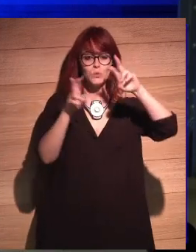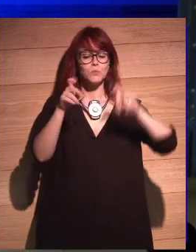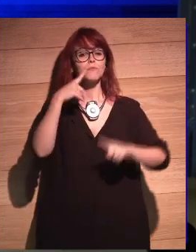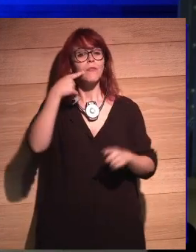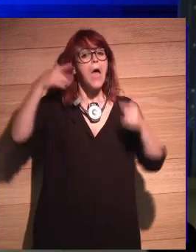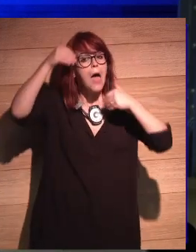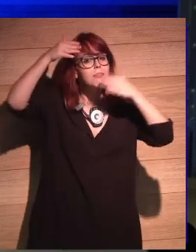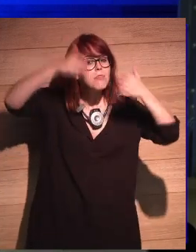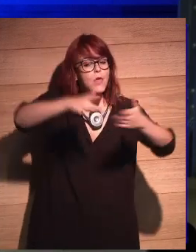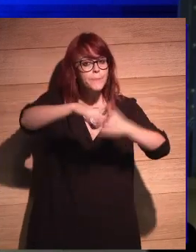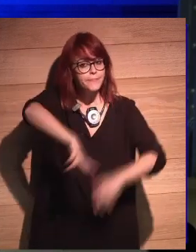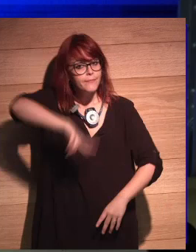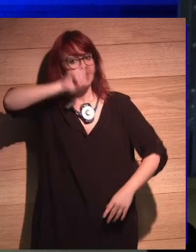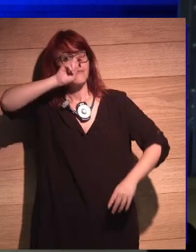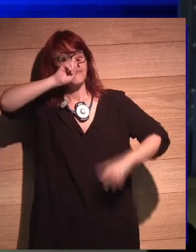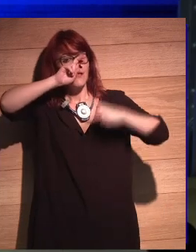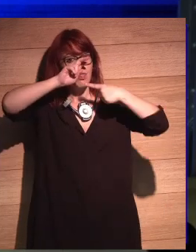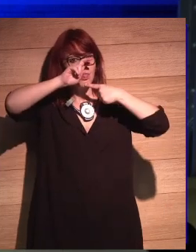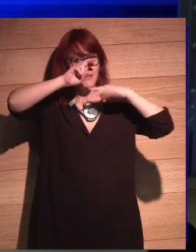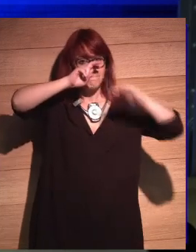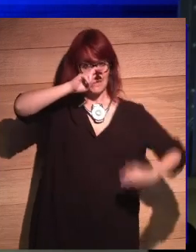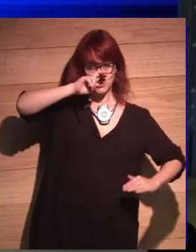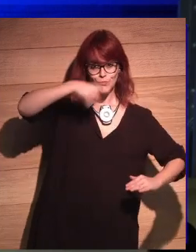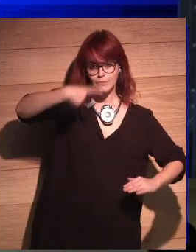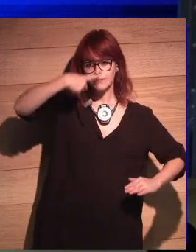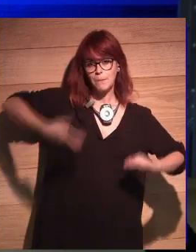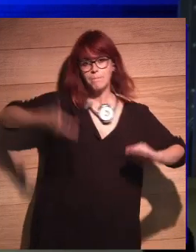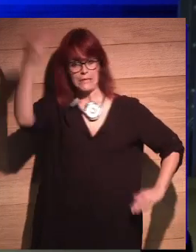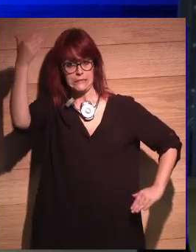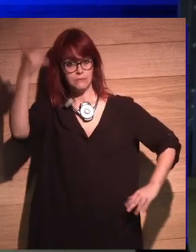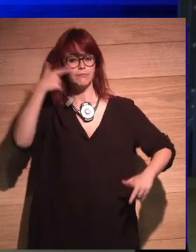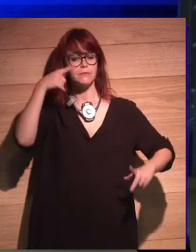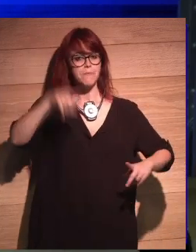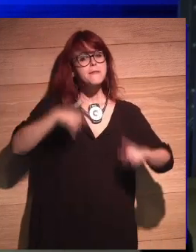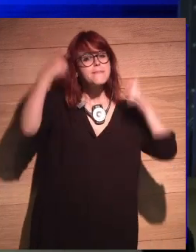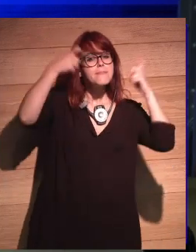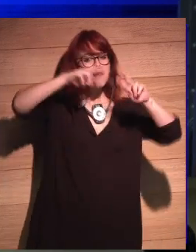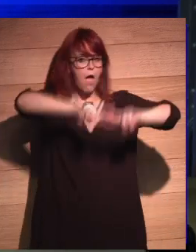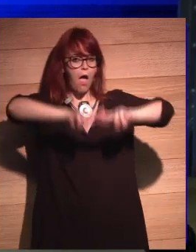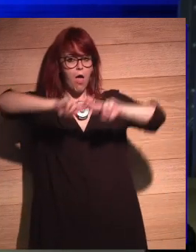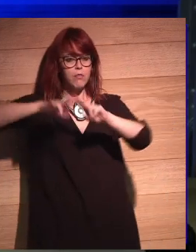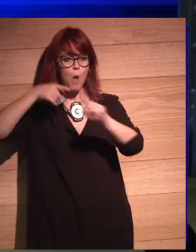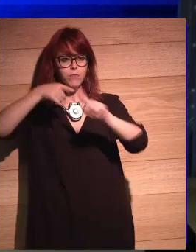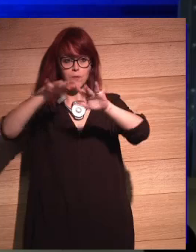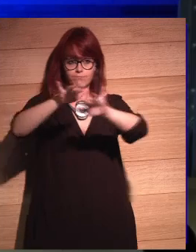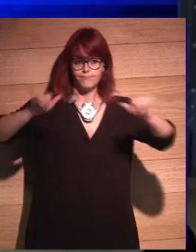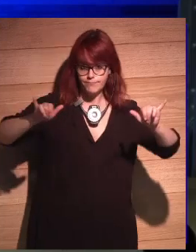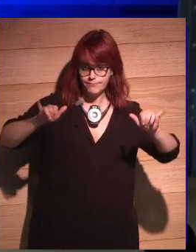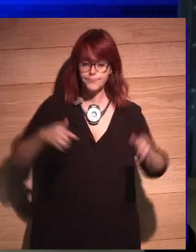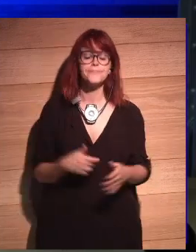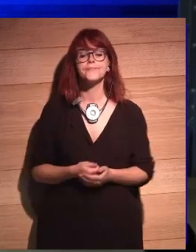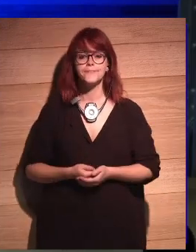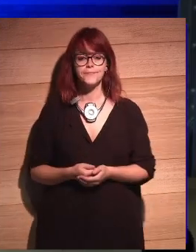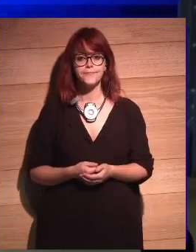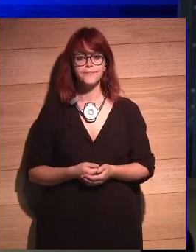taste right now. This is some of the stuff that we're also exploring in small degrees.